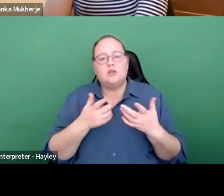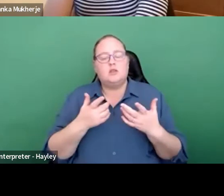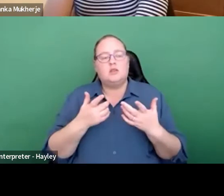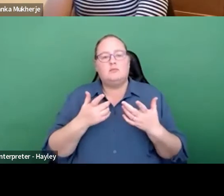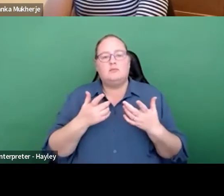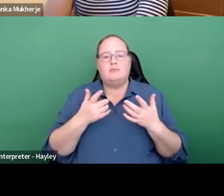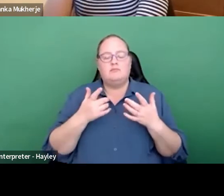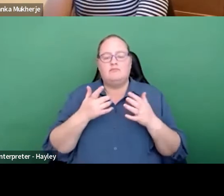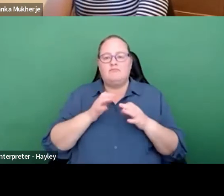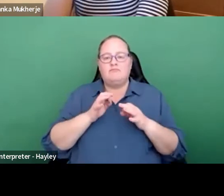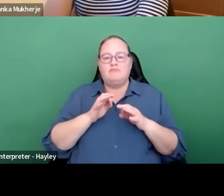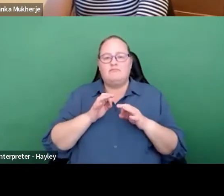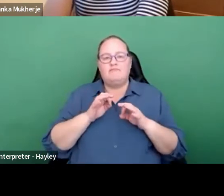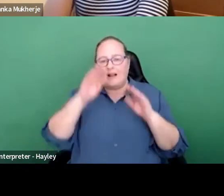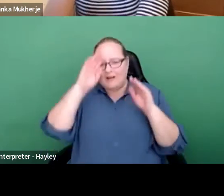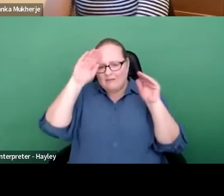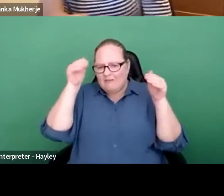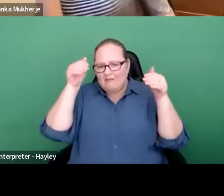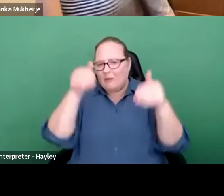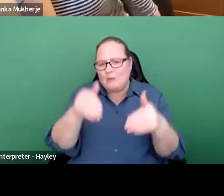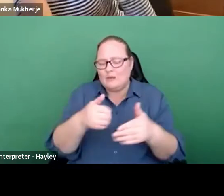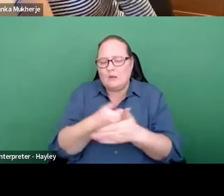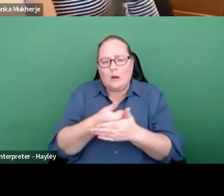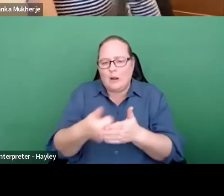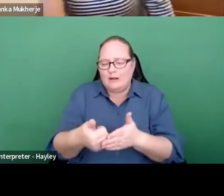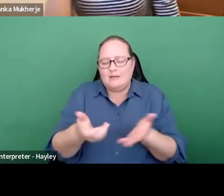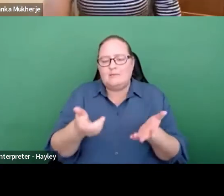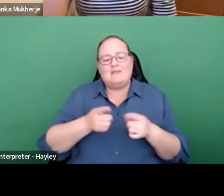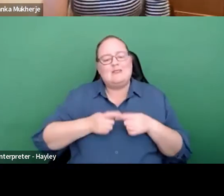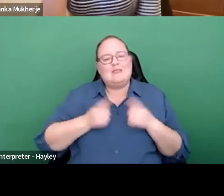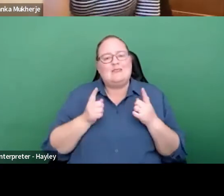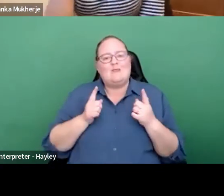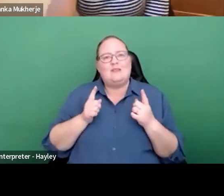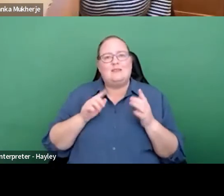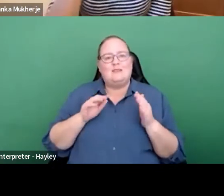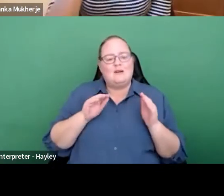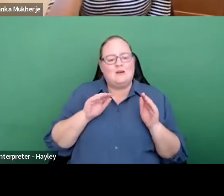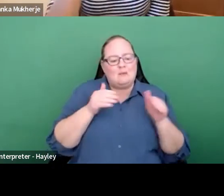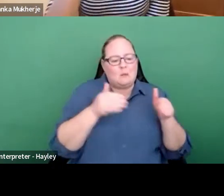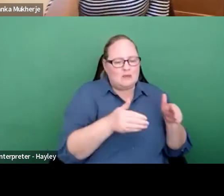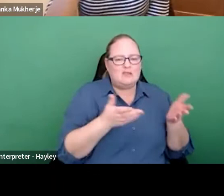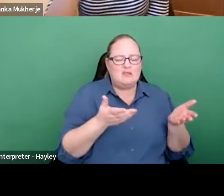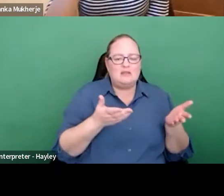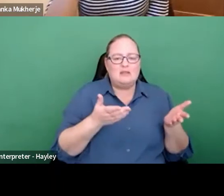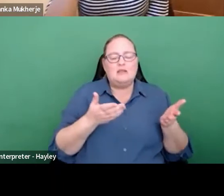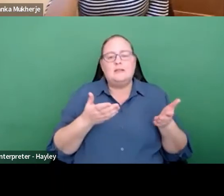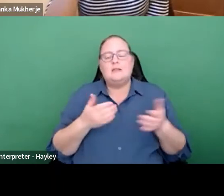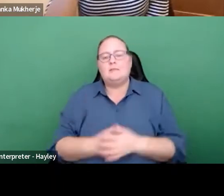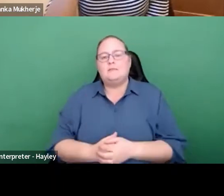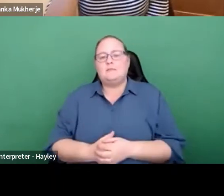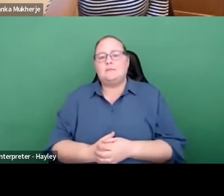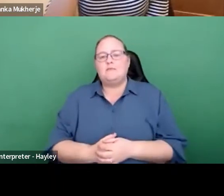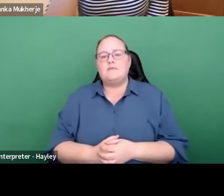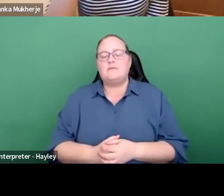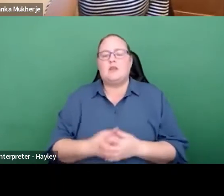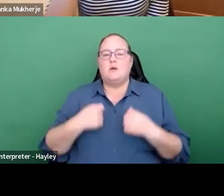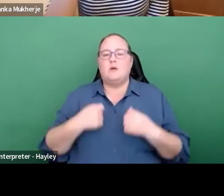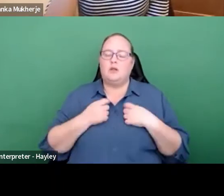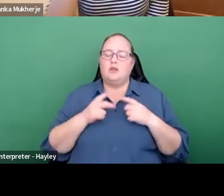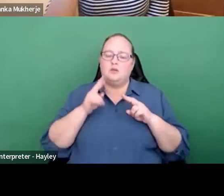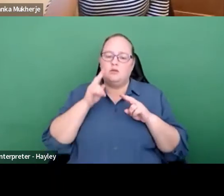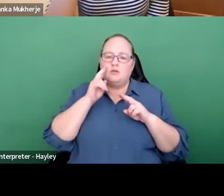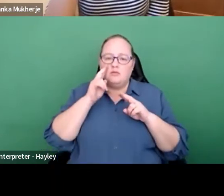or focused on this in a slightly different way, very much with the opposite of what we are providing, which is an anthropological